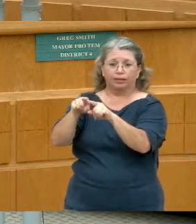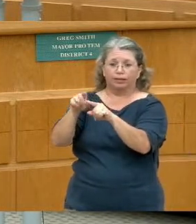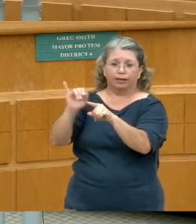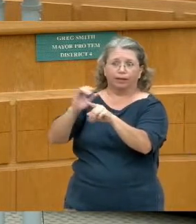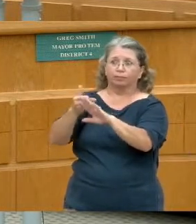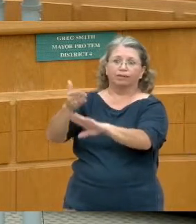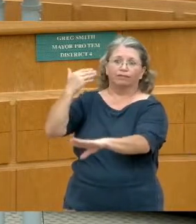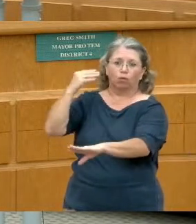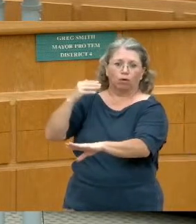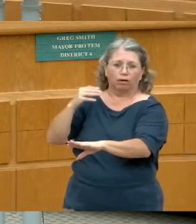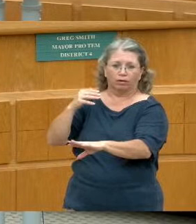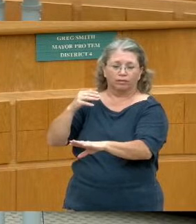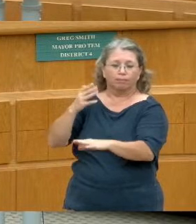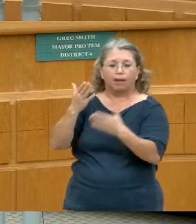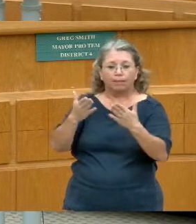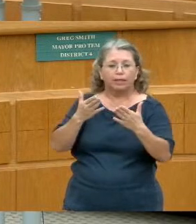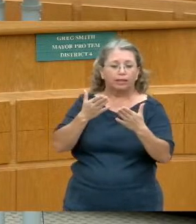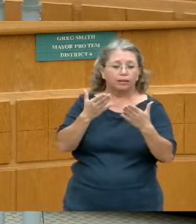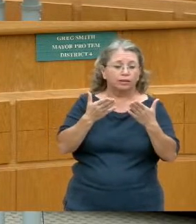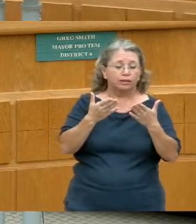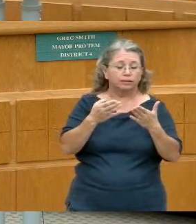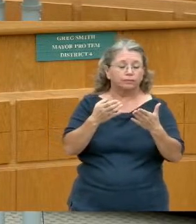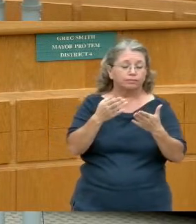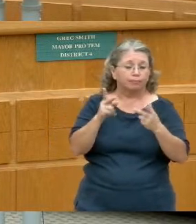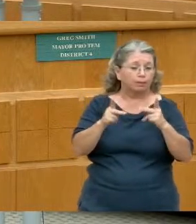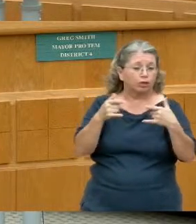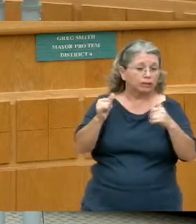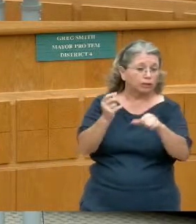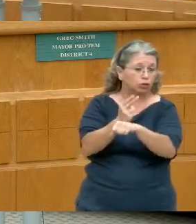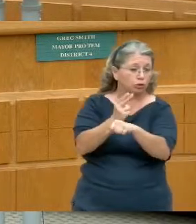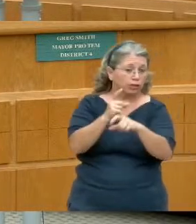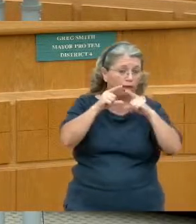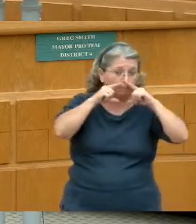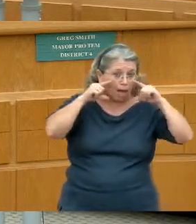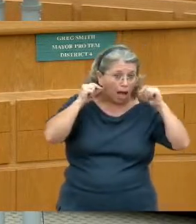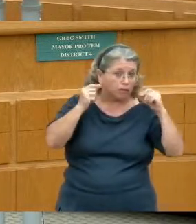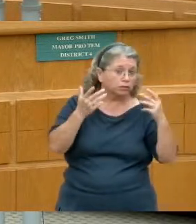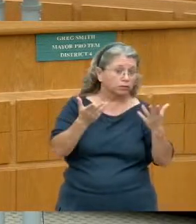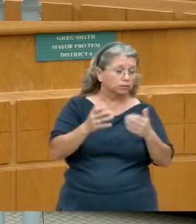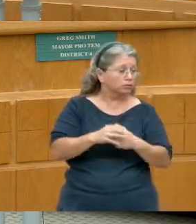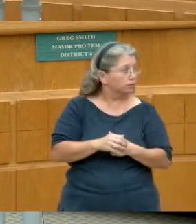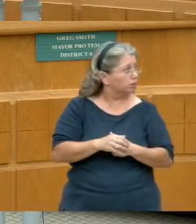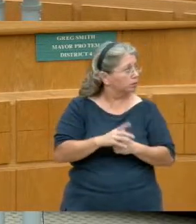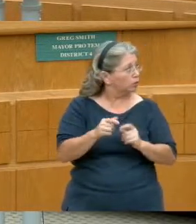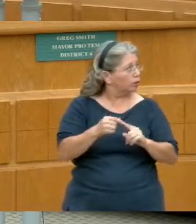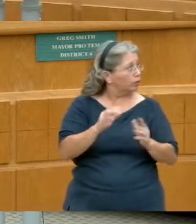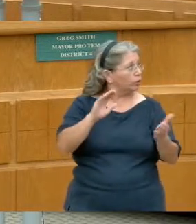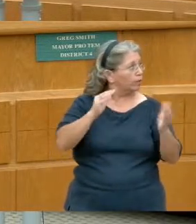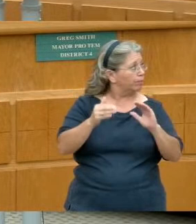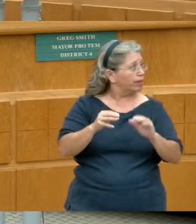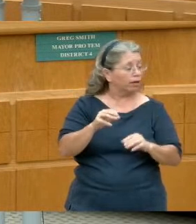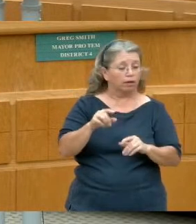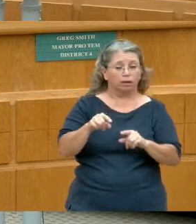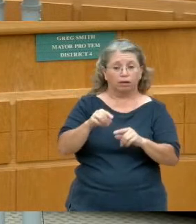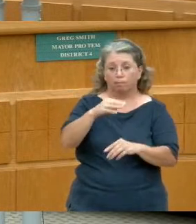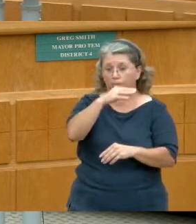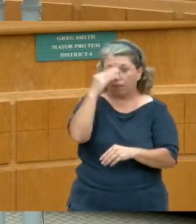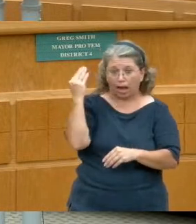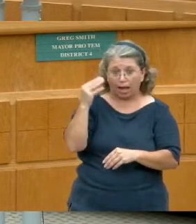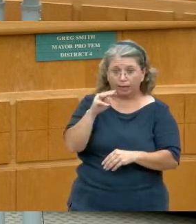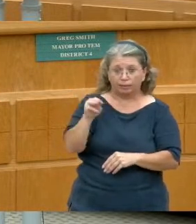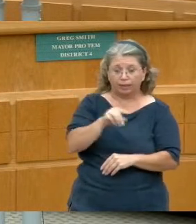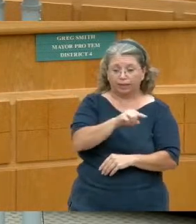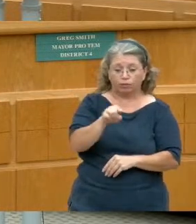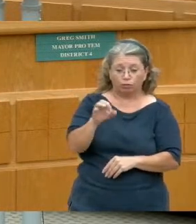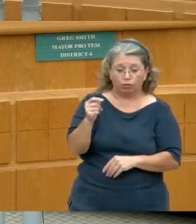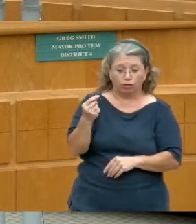right? So again here, when you compare black Monday through Thursday to blue Friday through